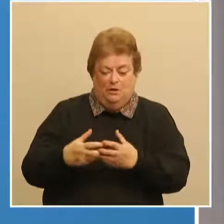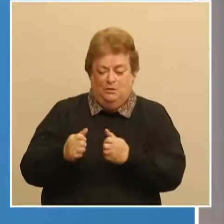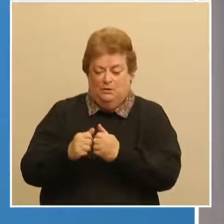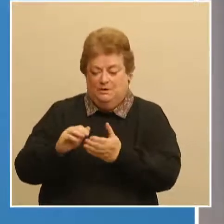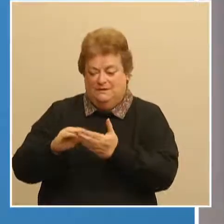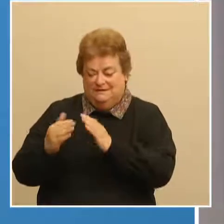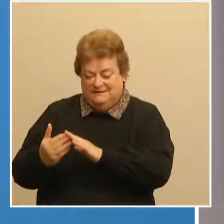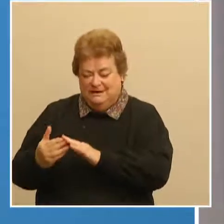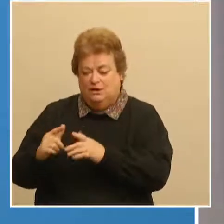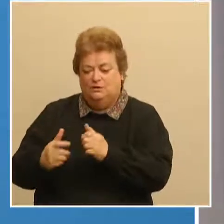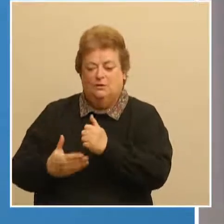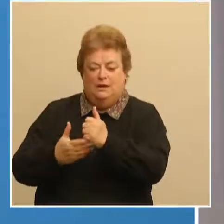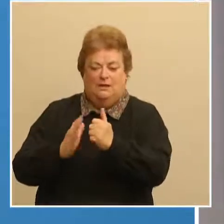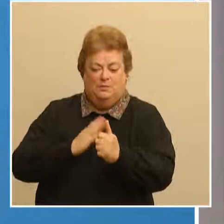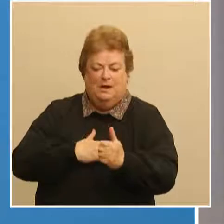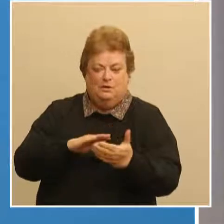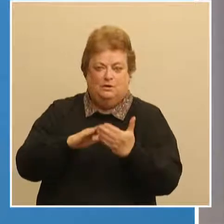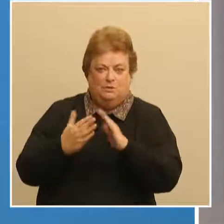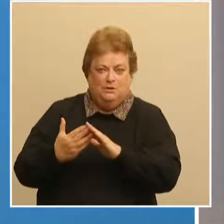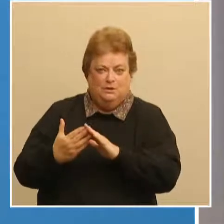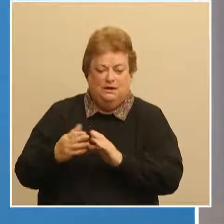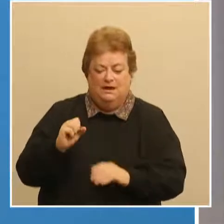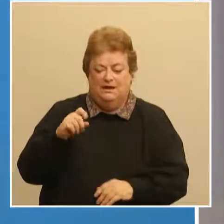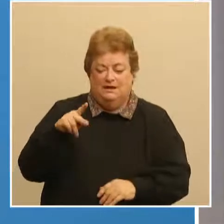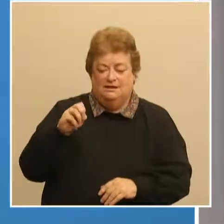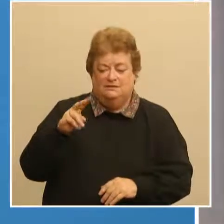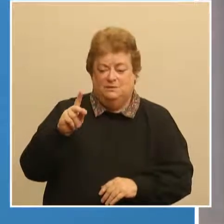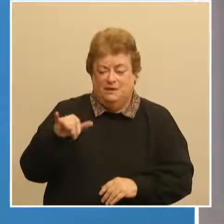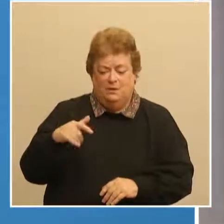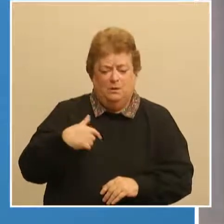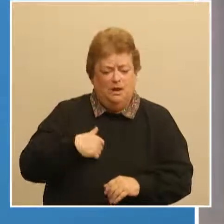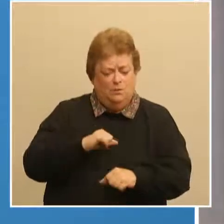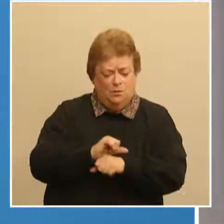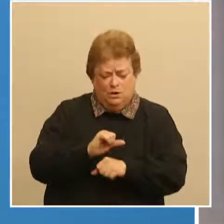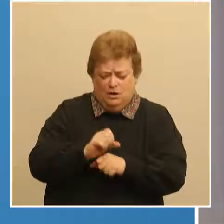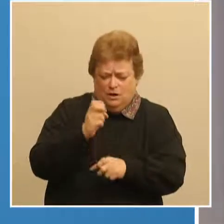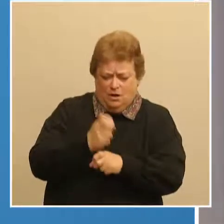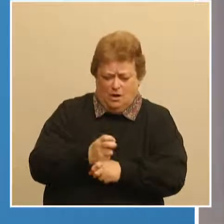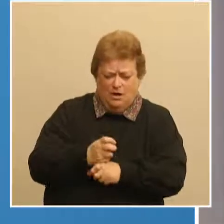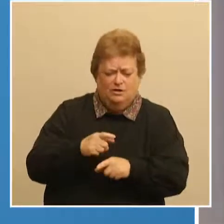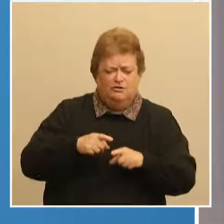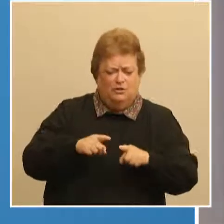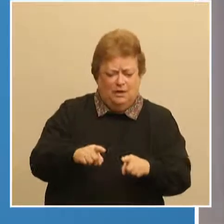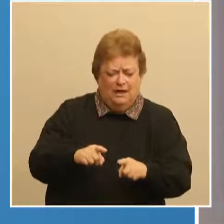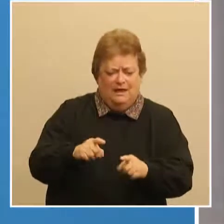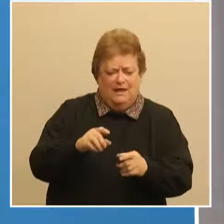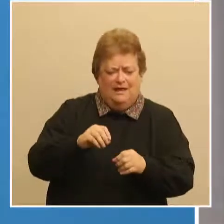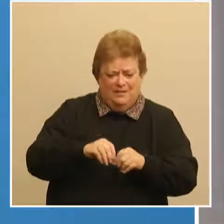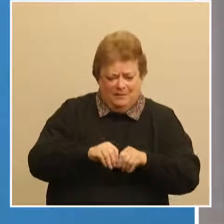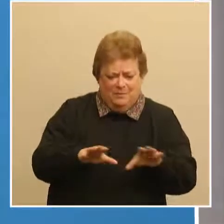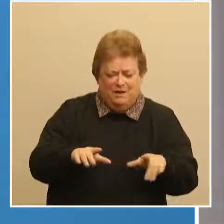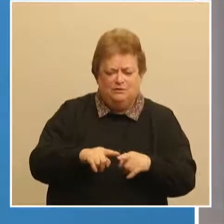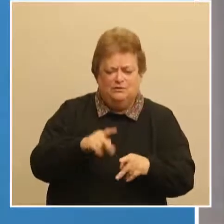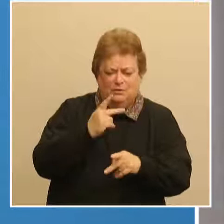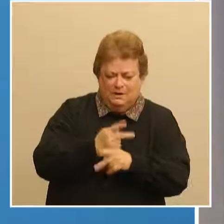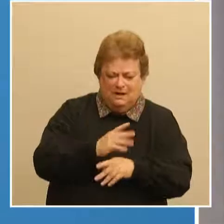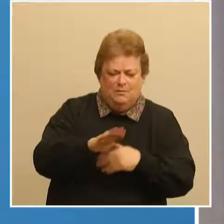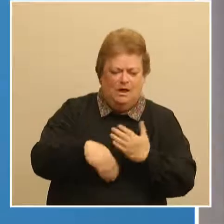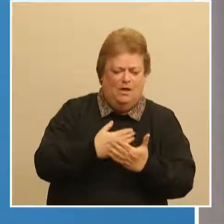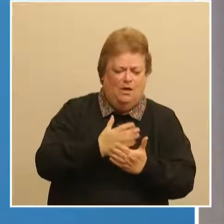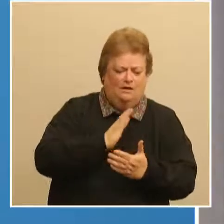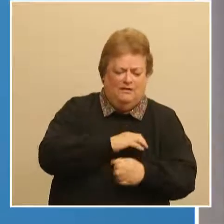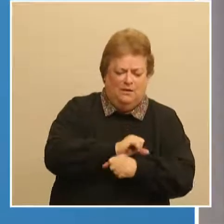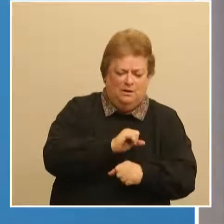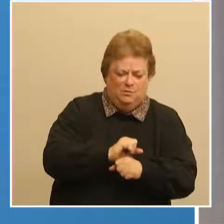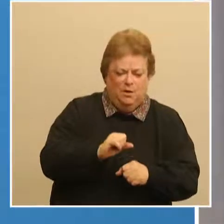of Lincoln to help our community. At Speedway, we have been working extremely hard during the pandemic to keep all of our employees, their families, and our